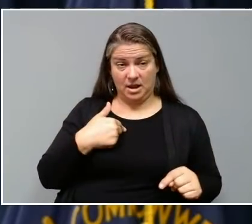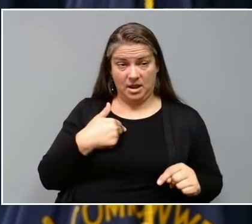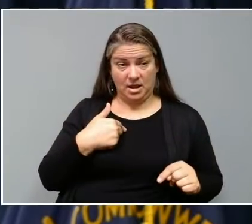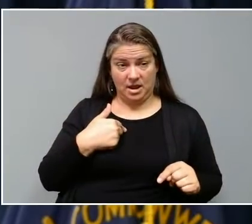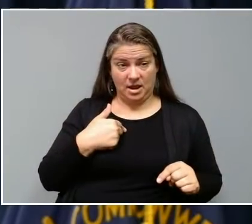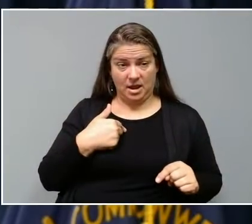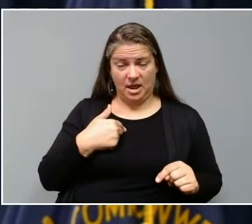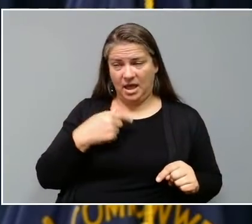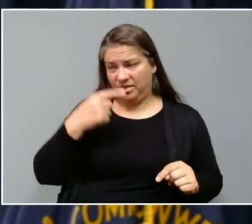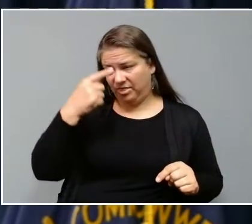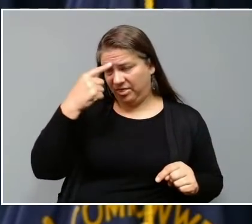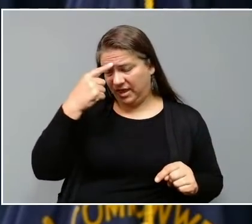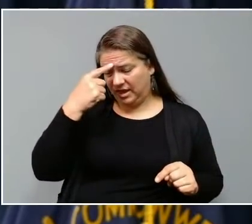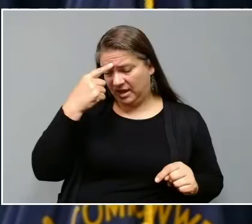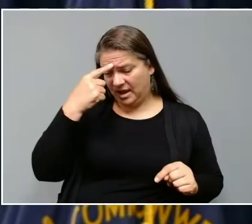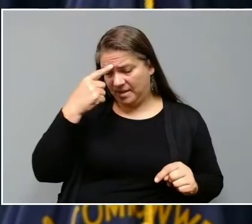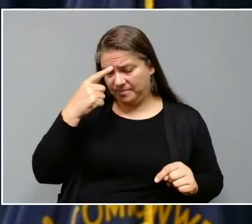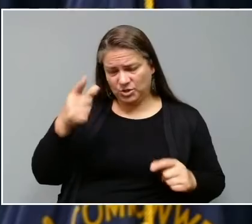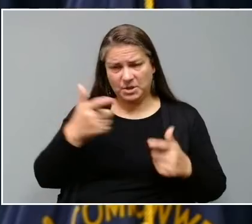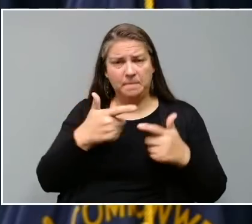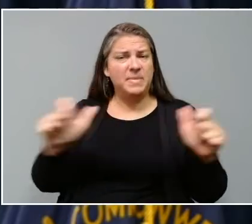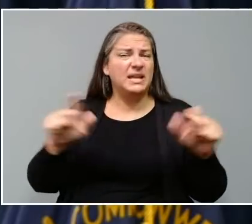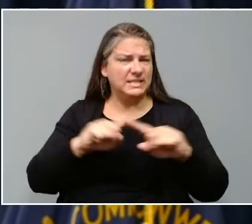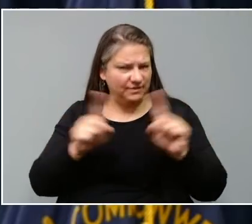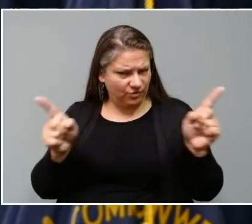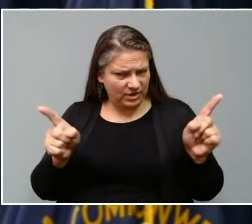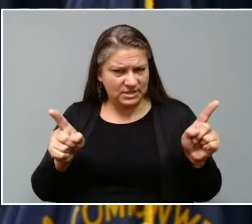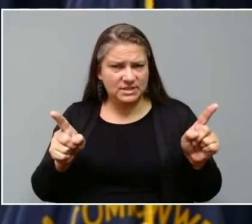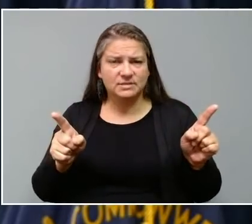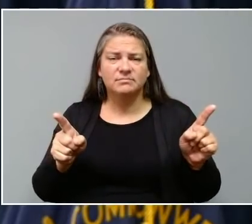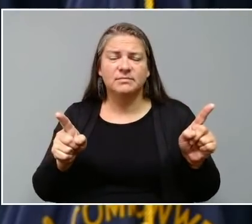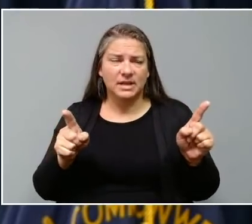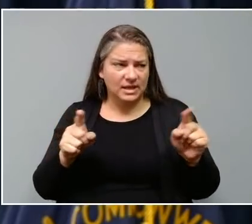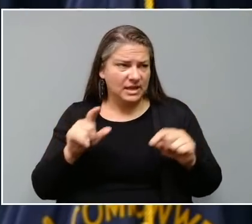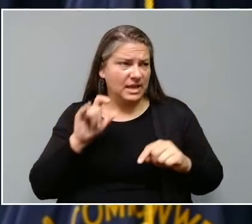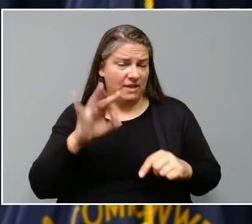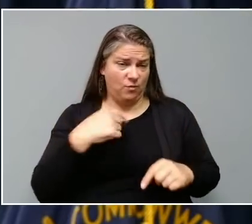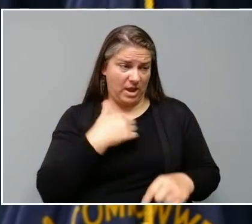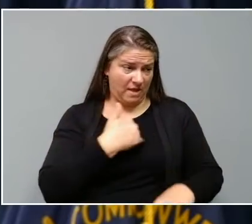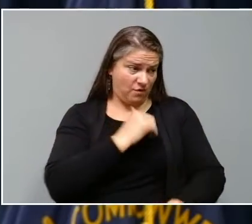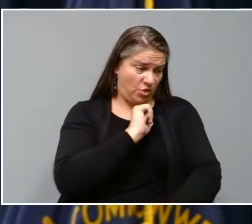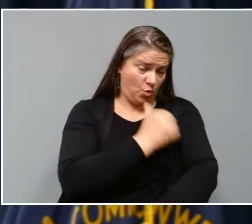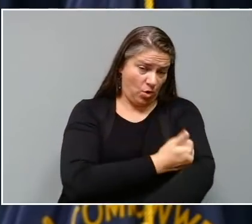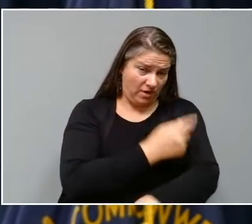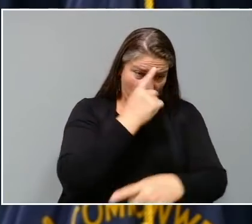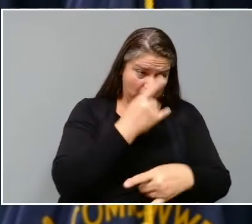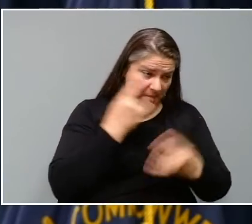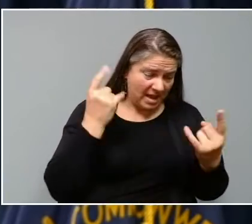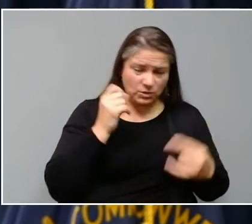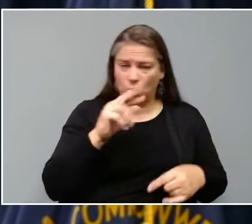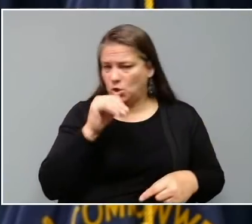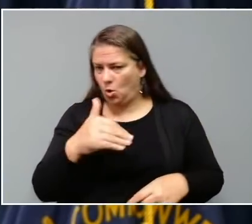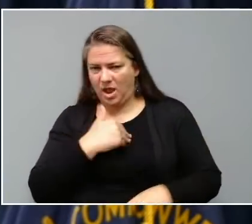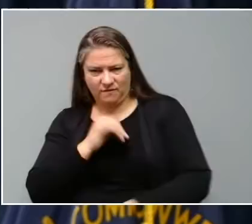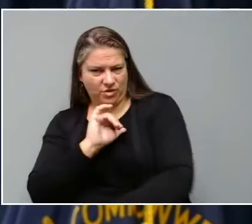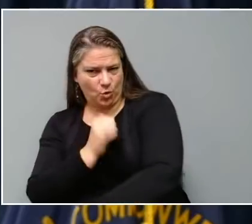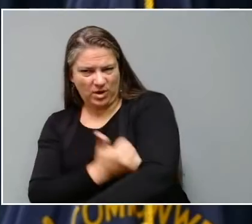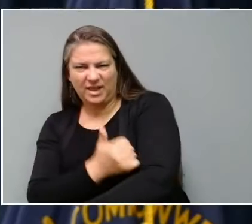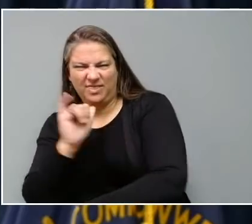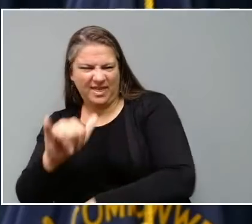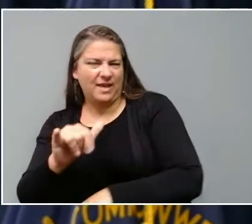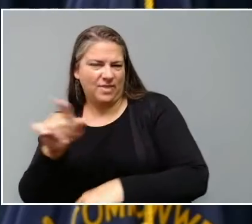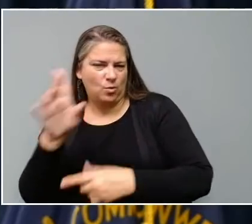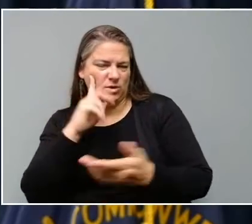there is a big difference in our outcome and whether we have the authority on masking and if we don't, and that's something they'll have to look at. Do you